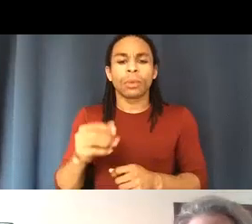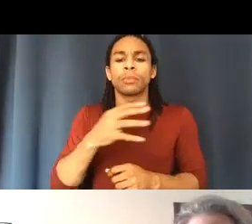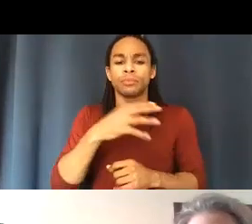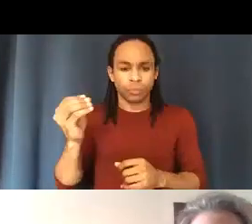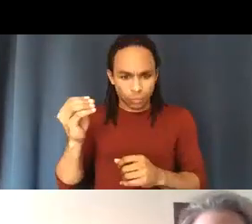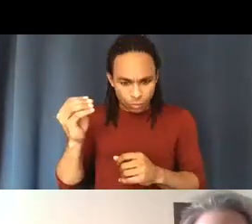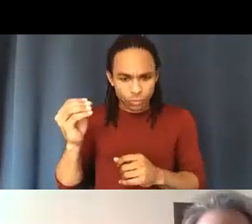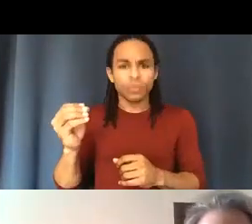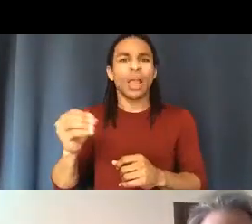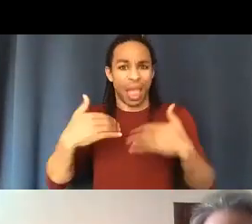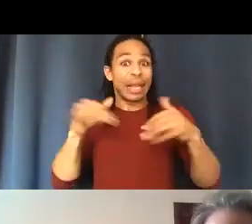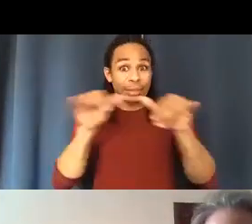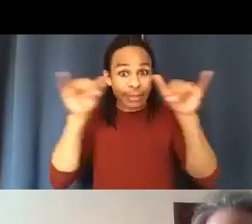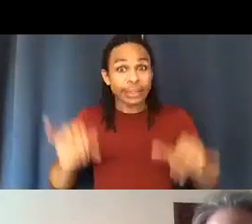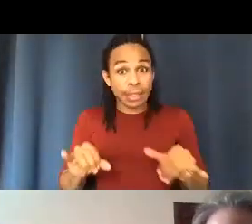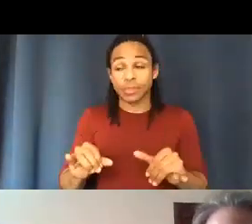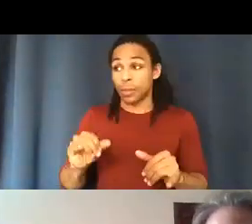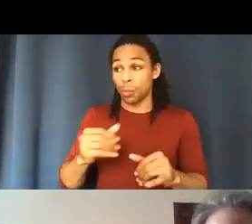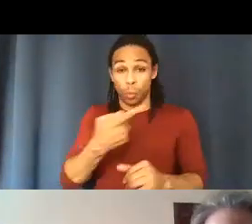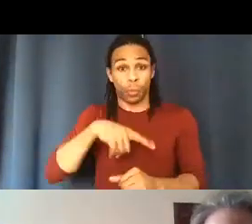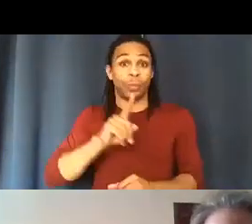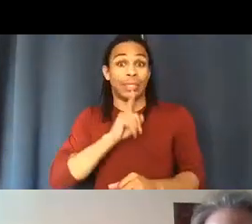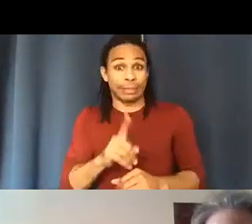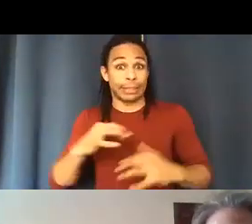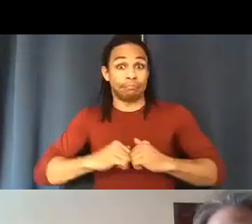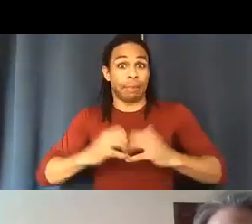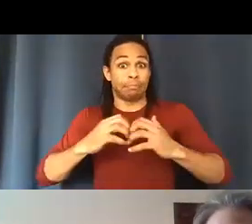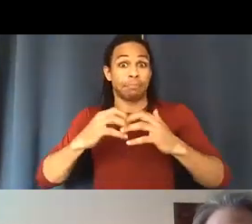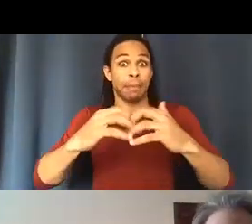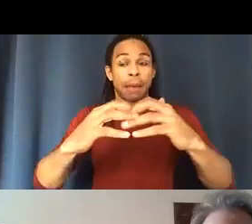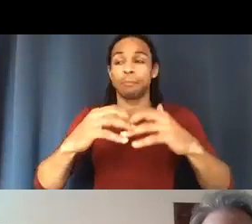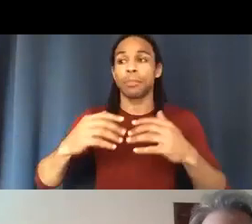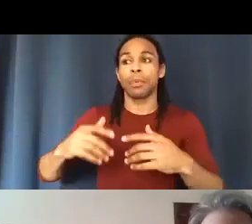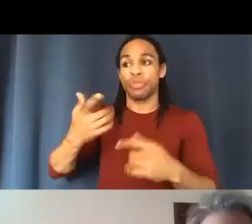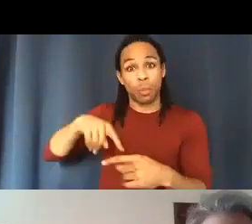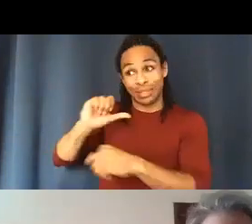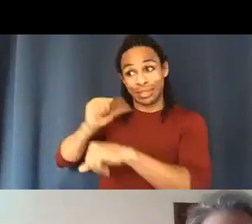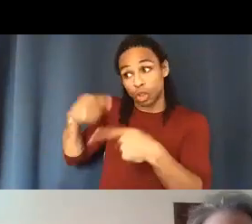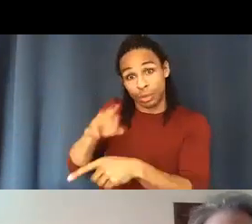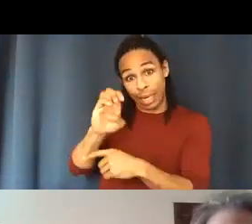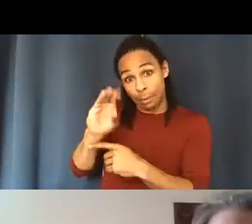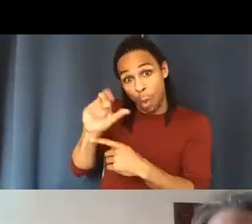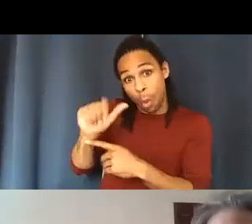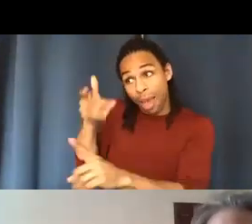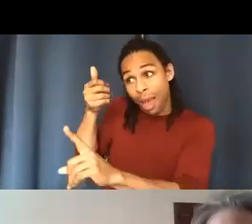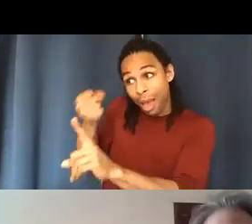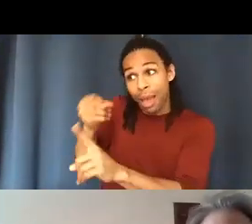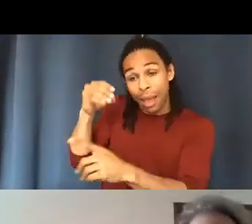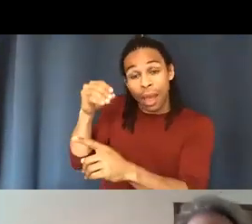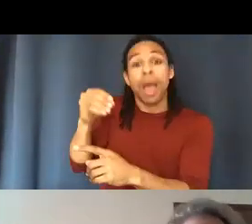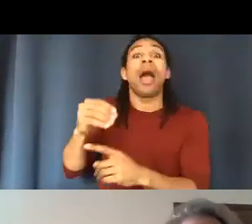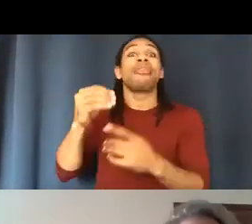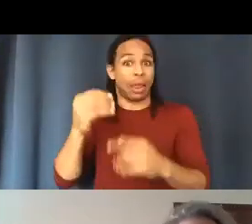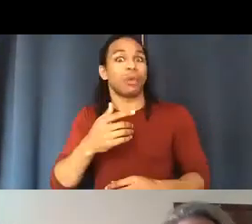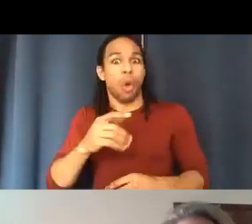during the Ebola outbreak that are serving us well during the coronavirus outbreak now. What we decided